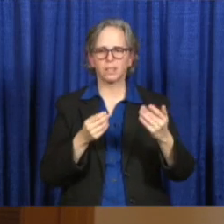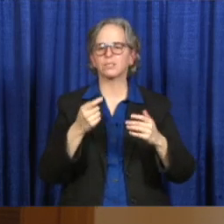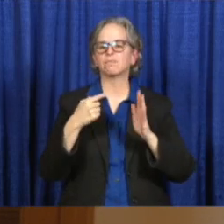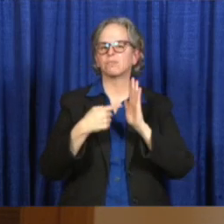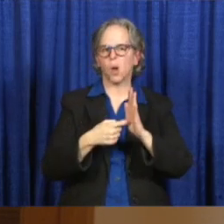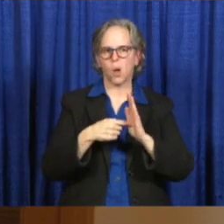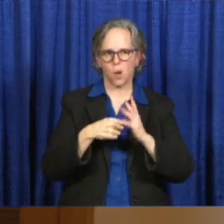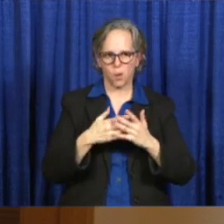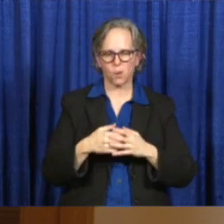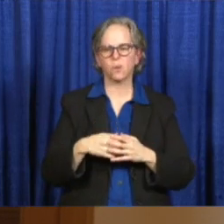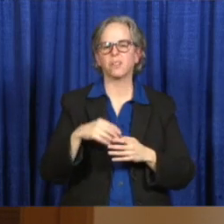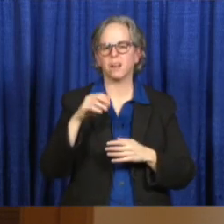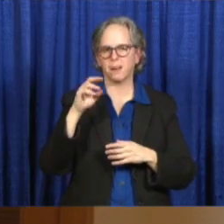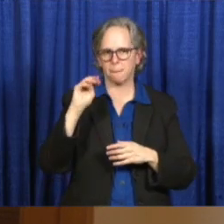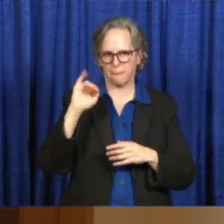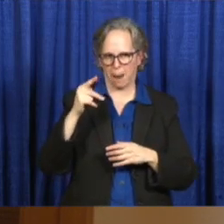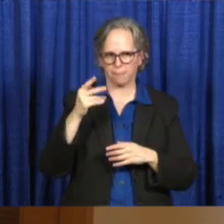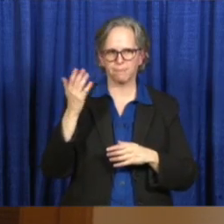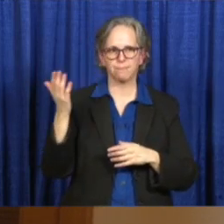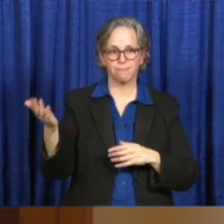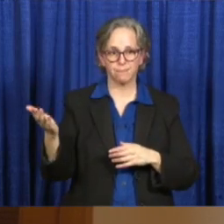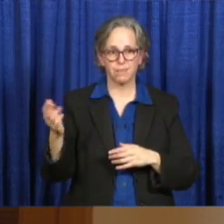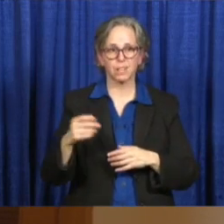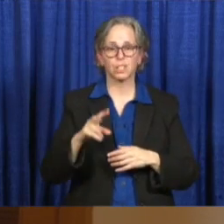Today we are reporting